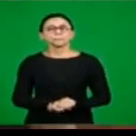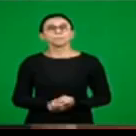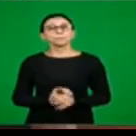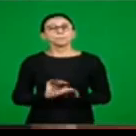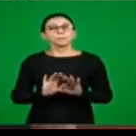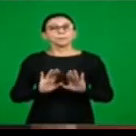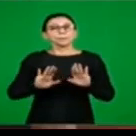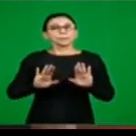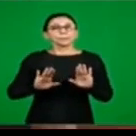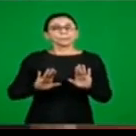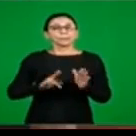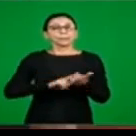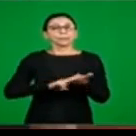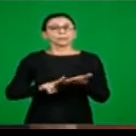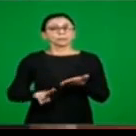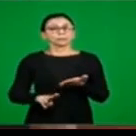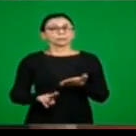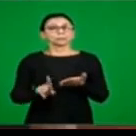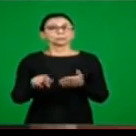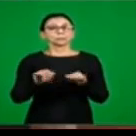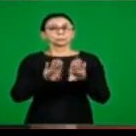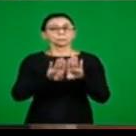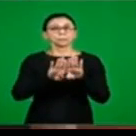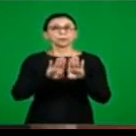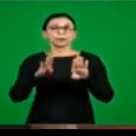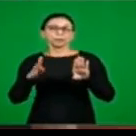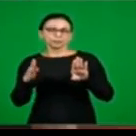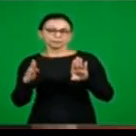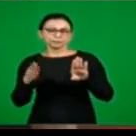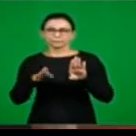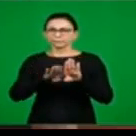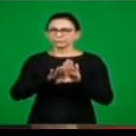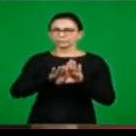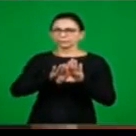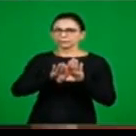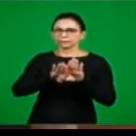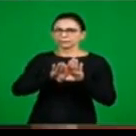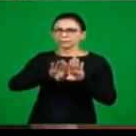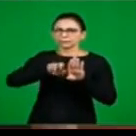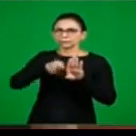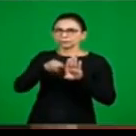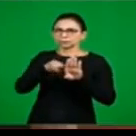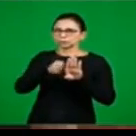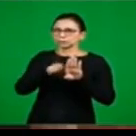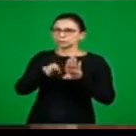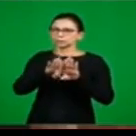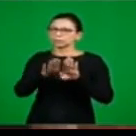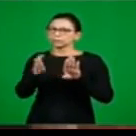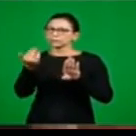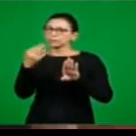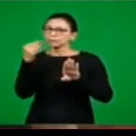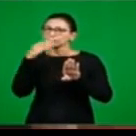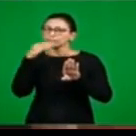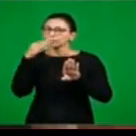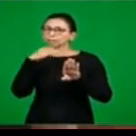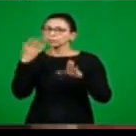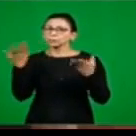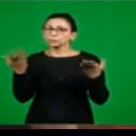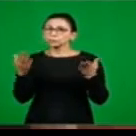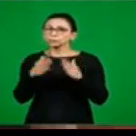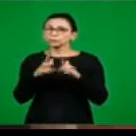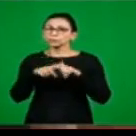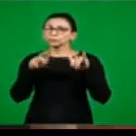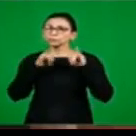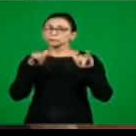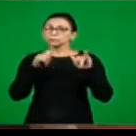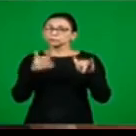letter. It speaks of an open door. It's not closed. Come quickly.